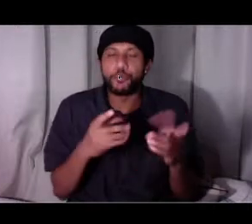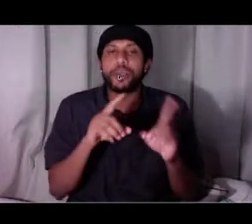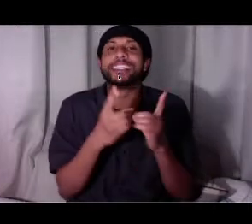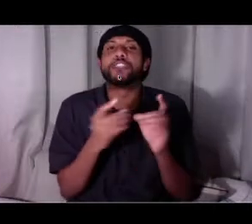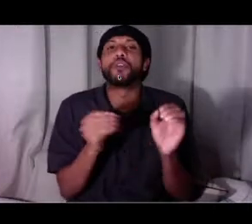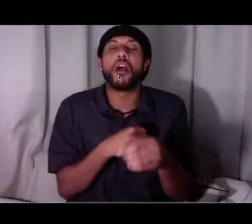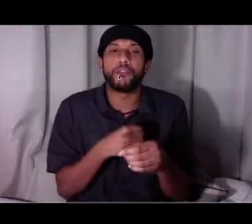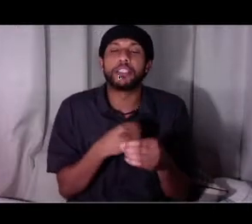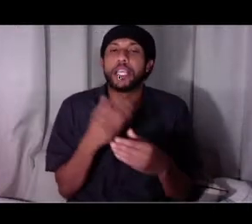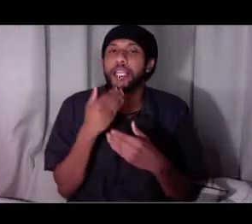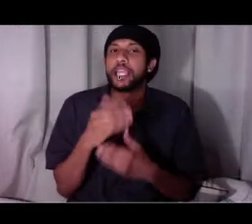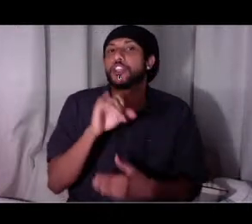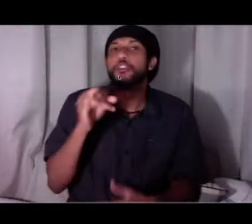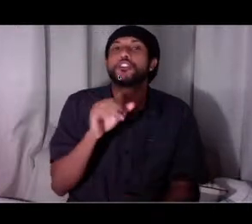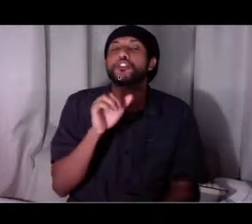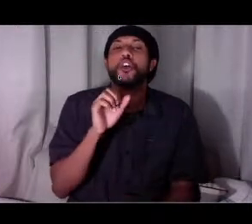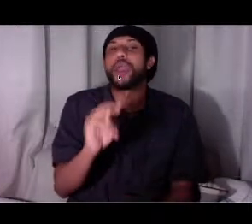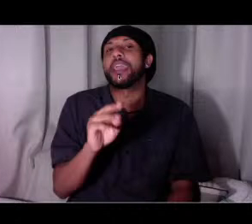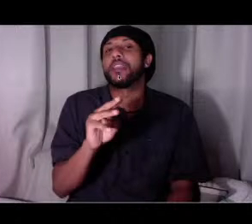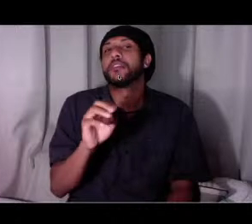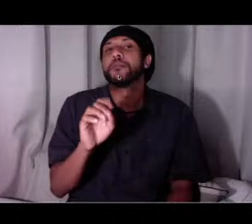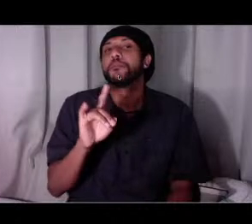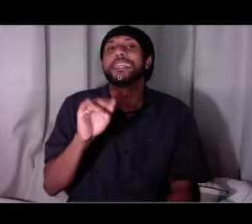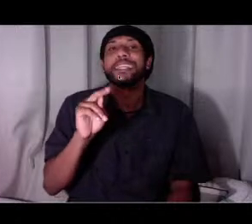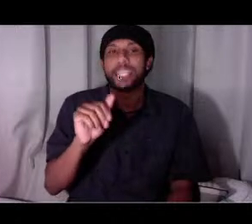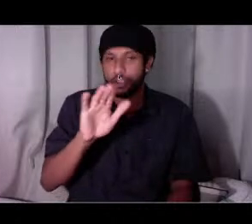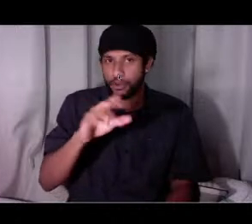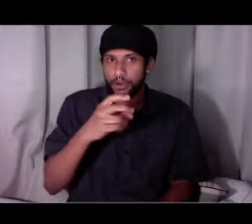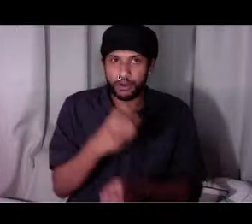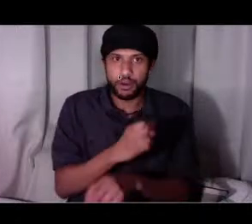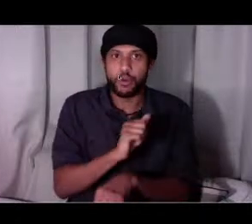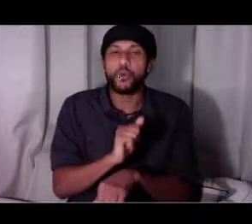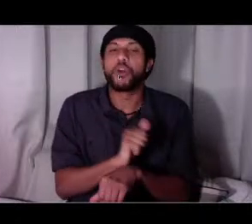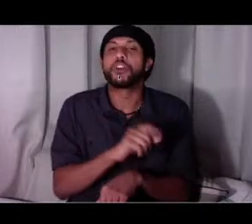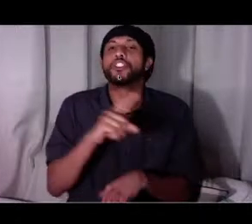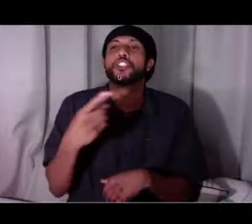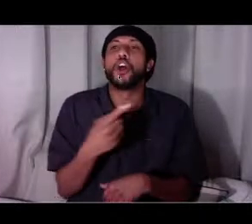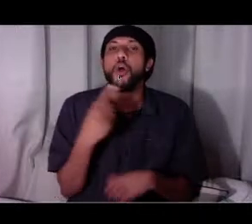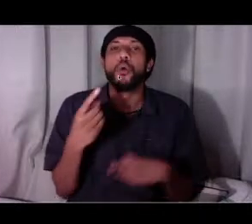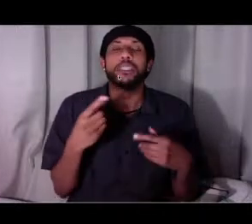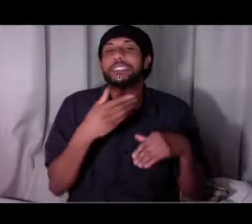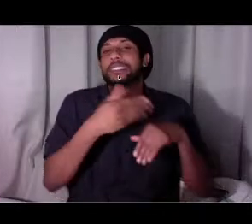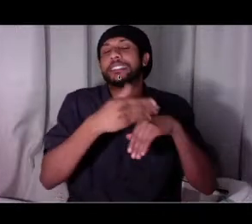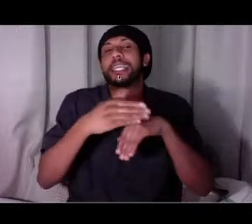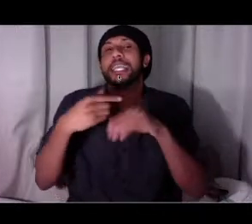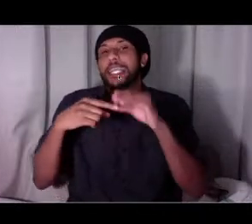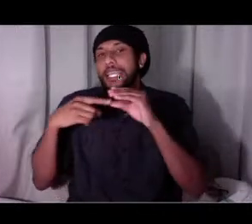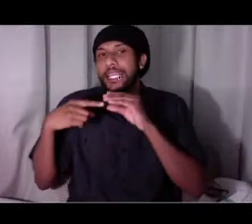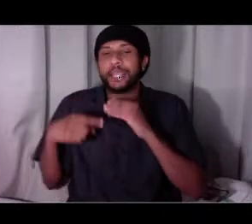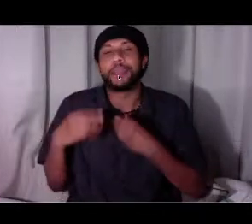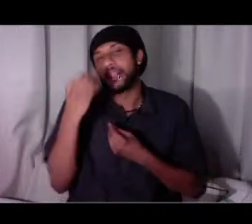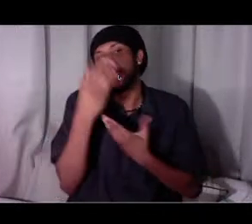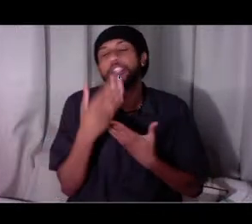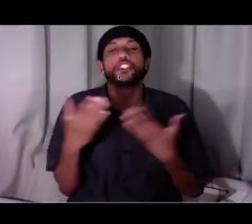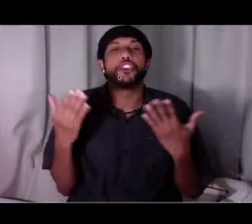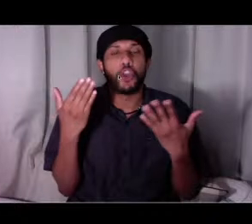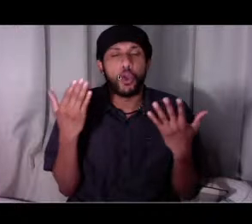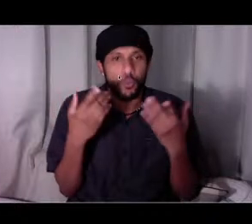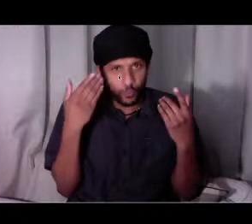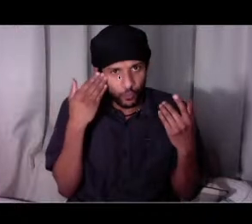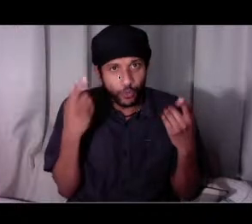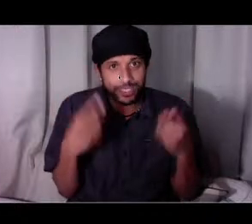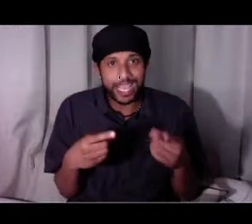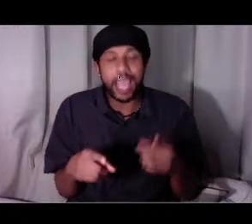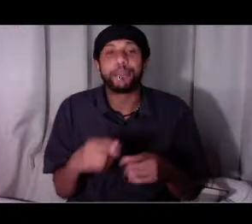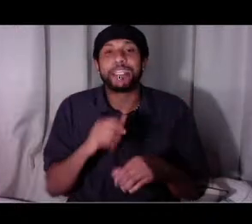want to thank Joanne Medina for her hard work she's always out there doing sending emails letting us know what's going on she sets up